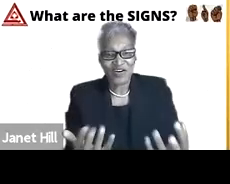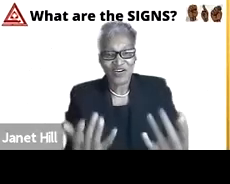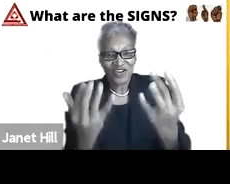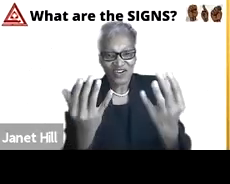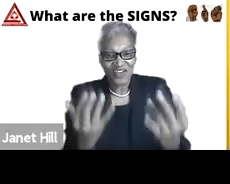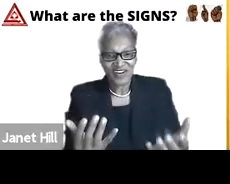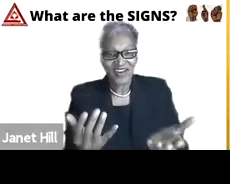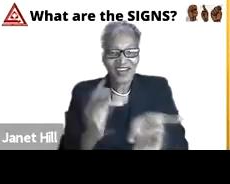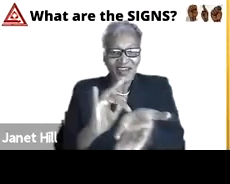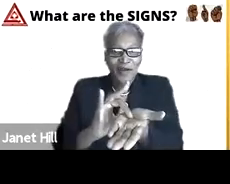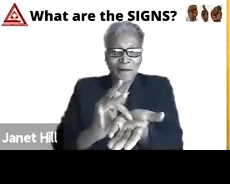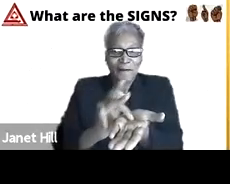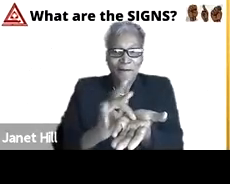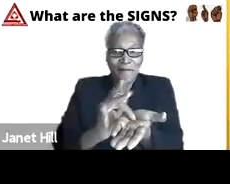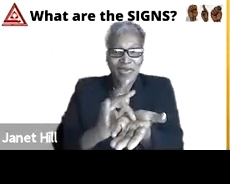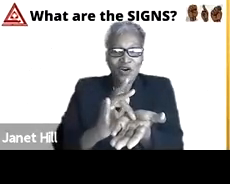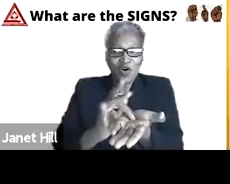Fire.